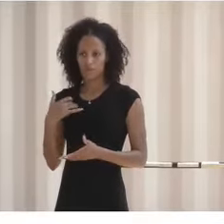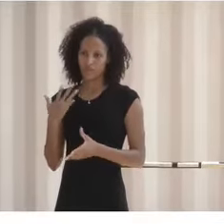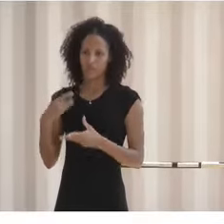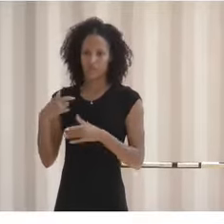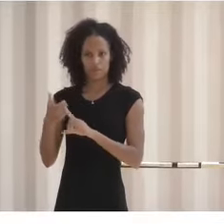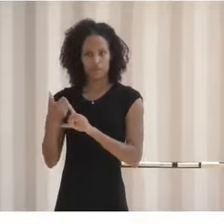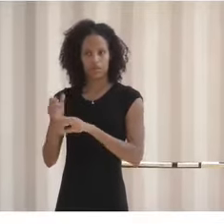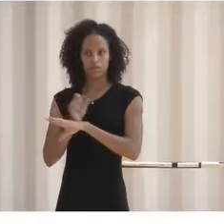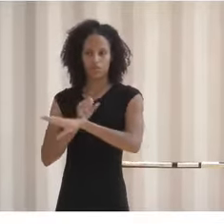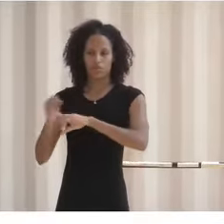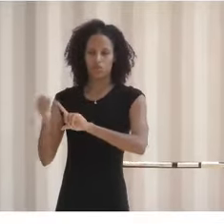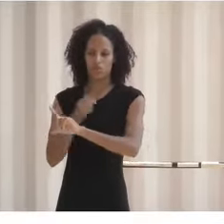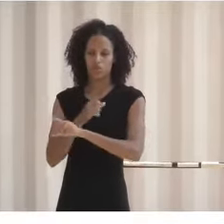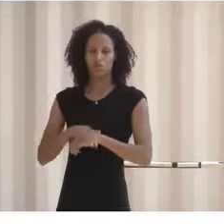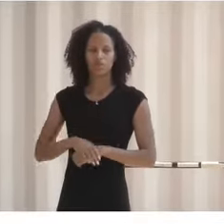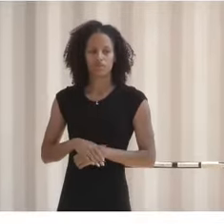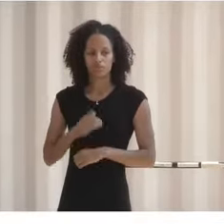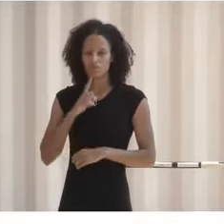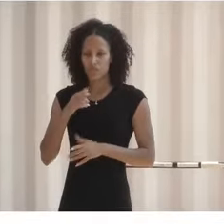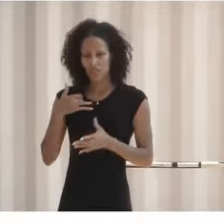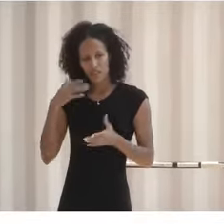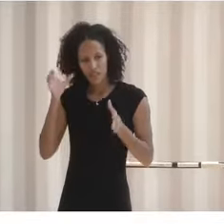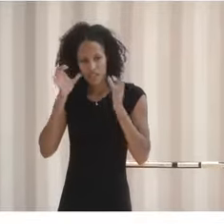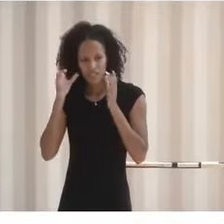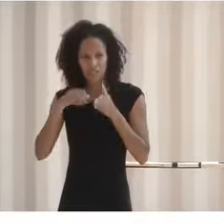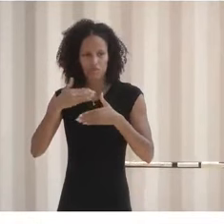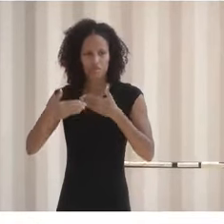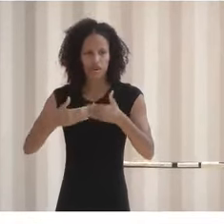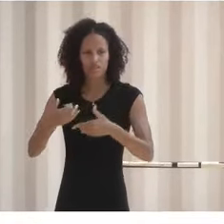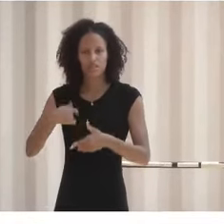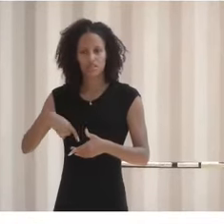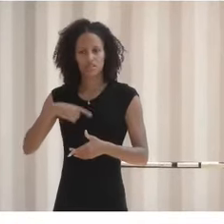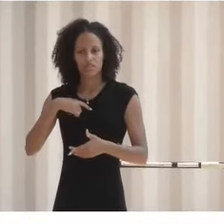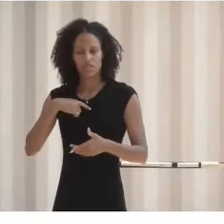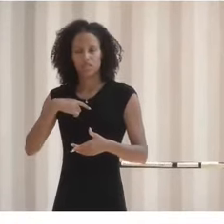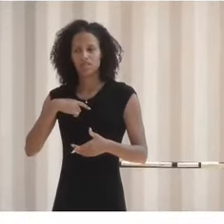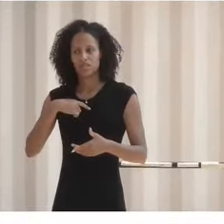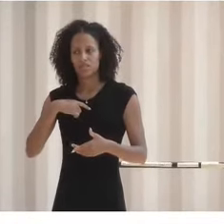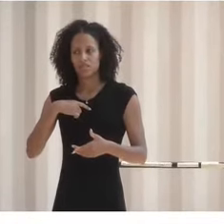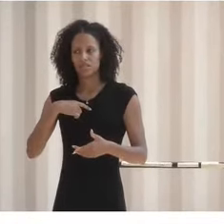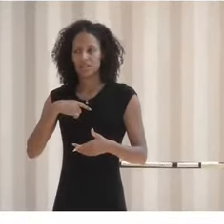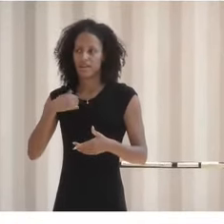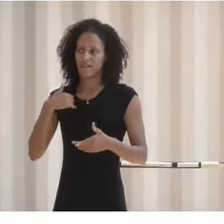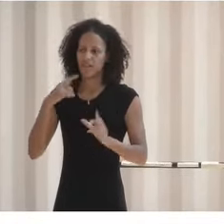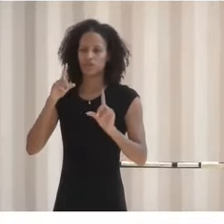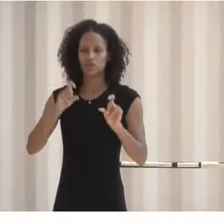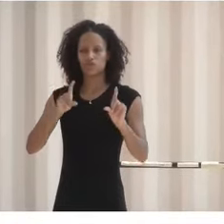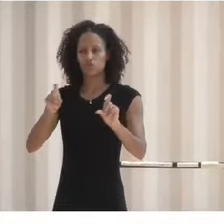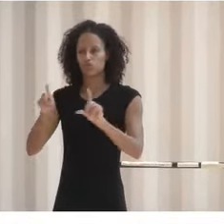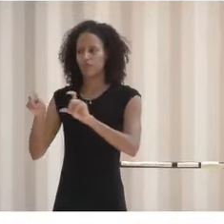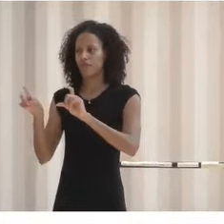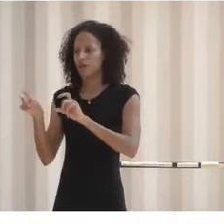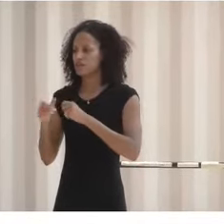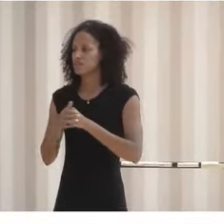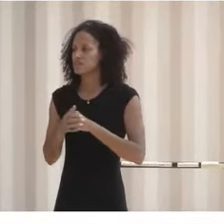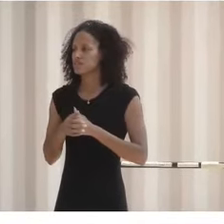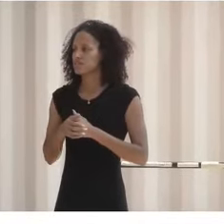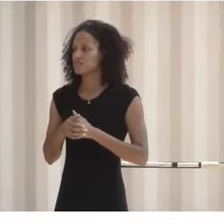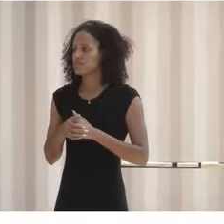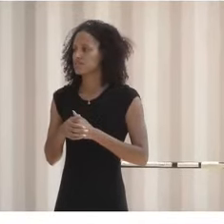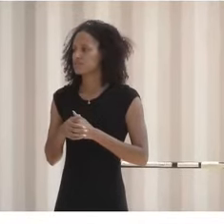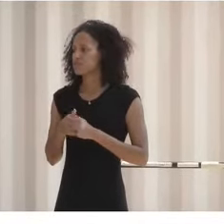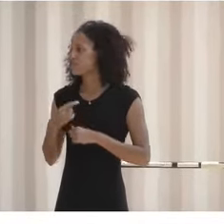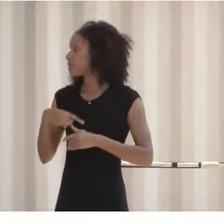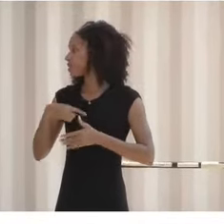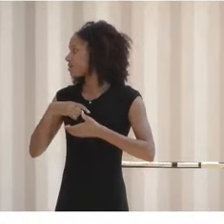average. Through a listening process via our baseline survey, we